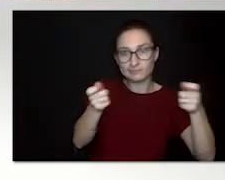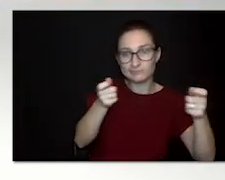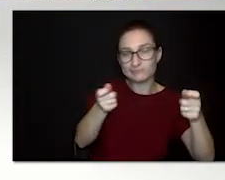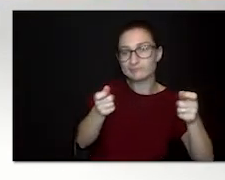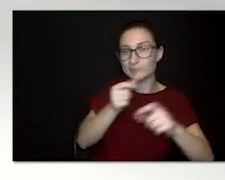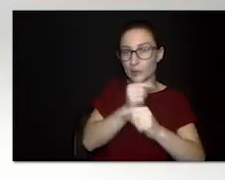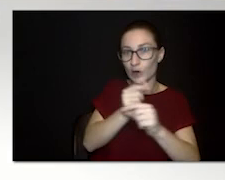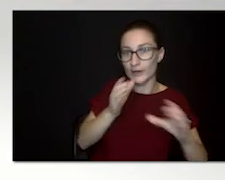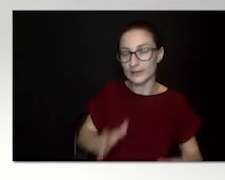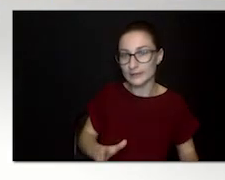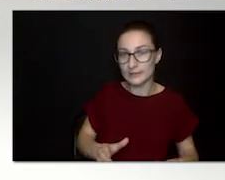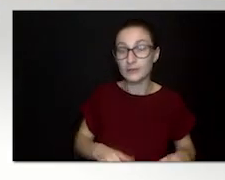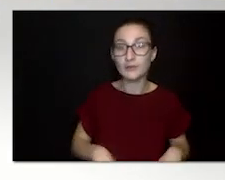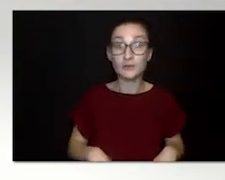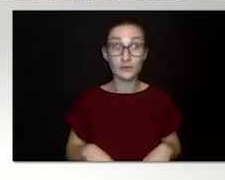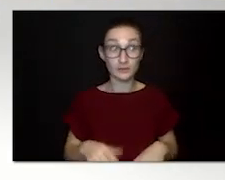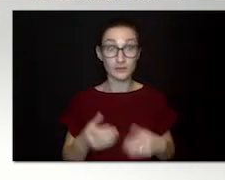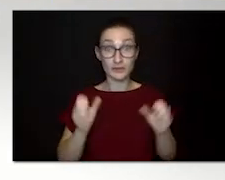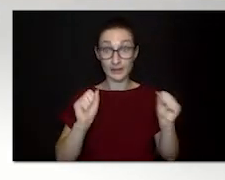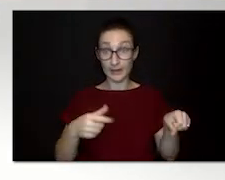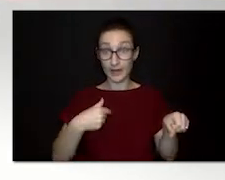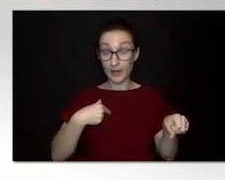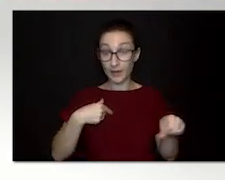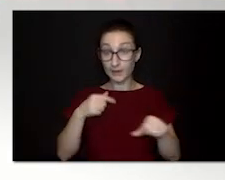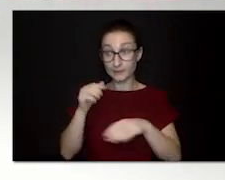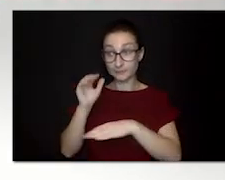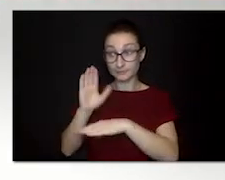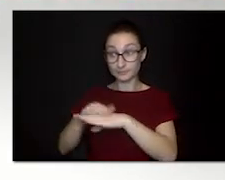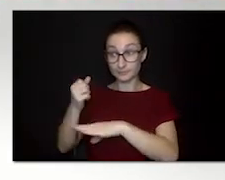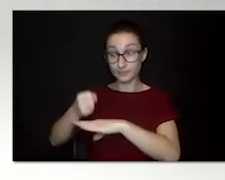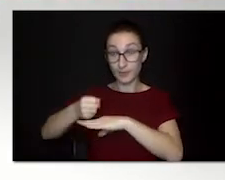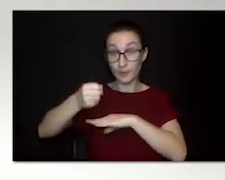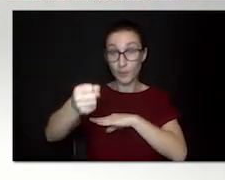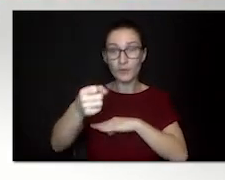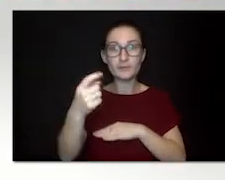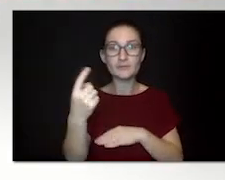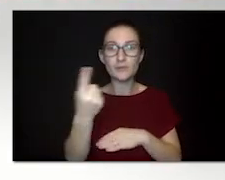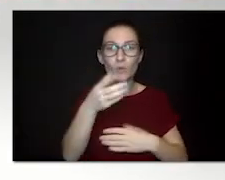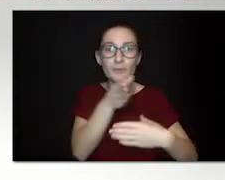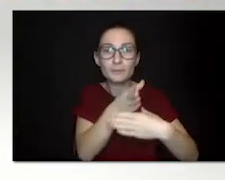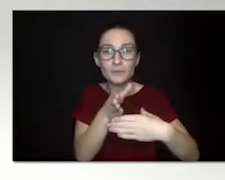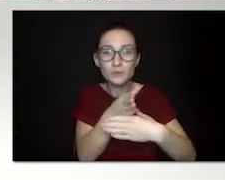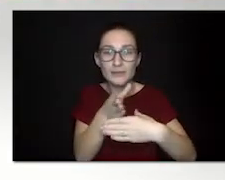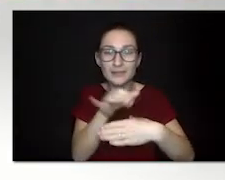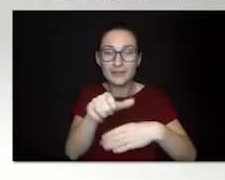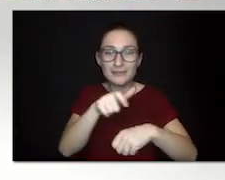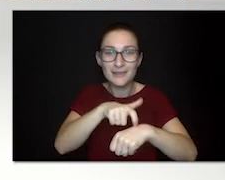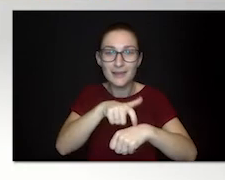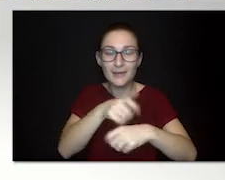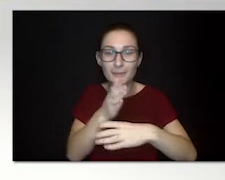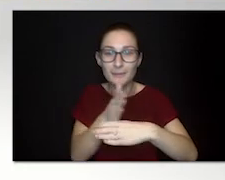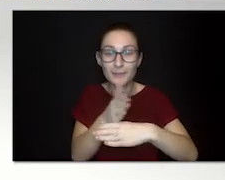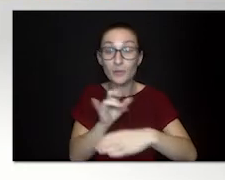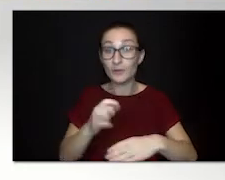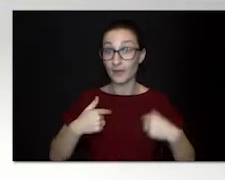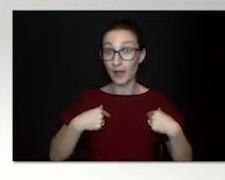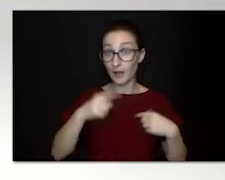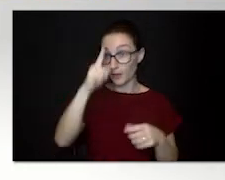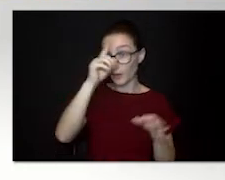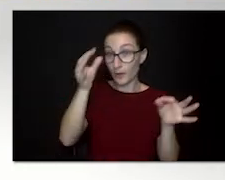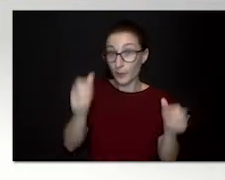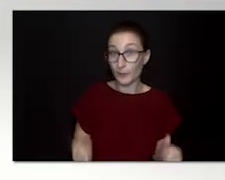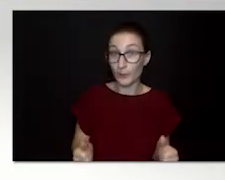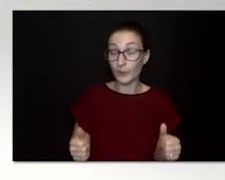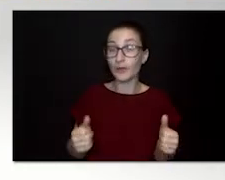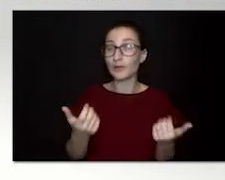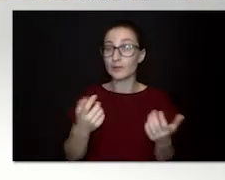happen to me or I became incapacitated, is there some way that I could appoint someone kind of in the interim? So if I became mentally